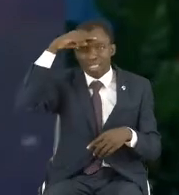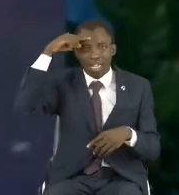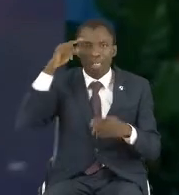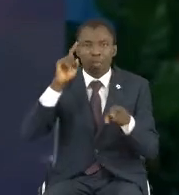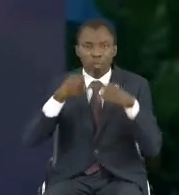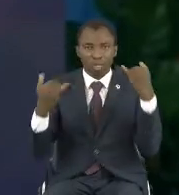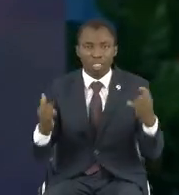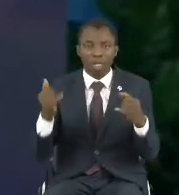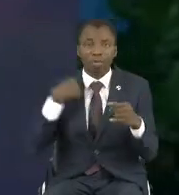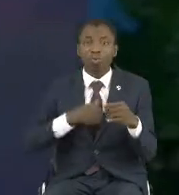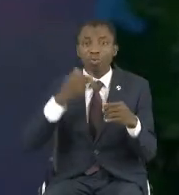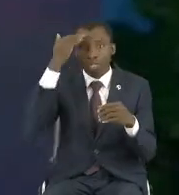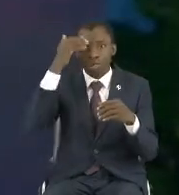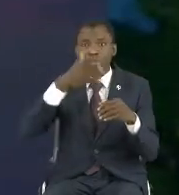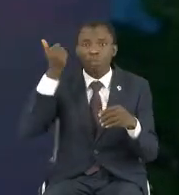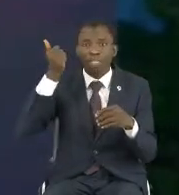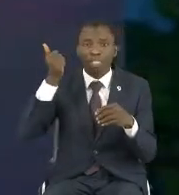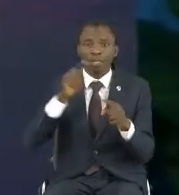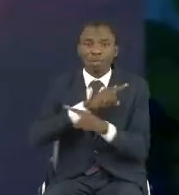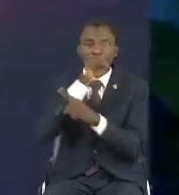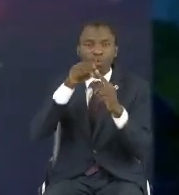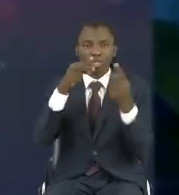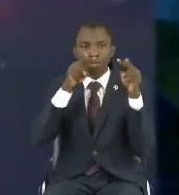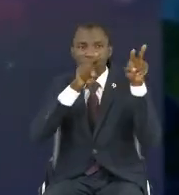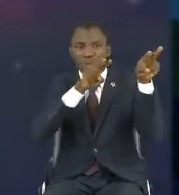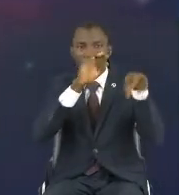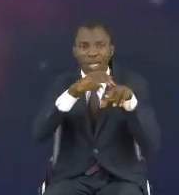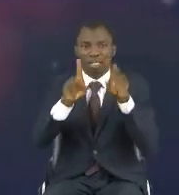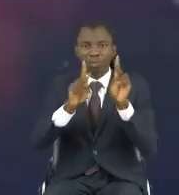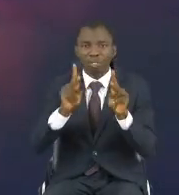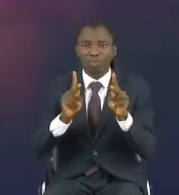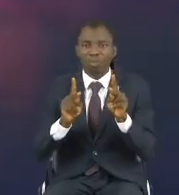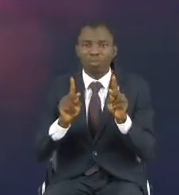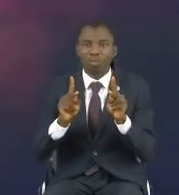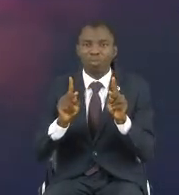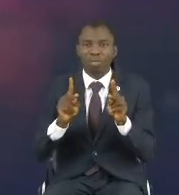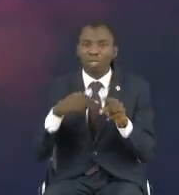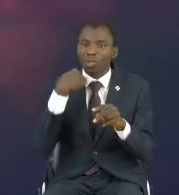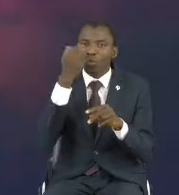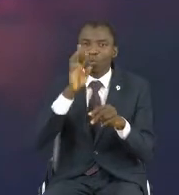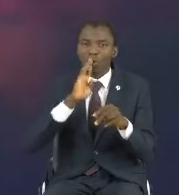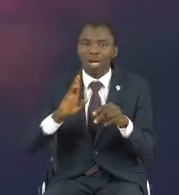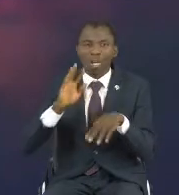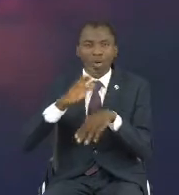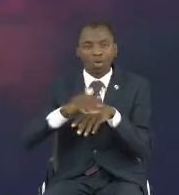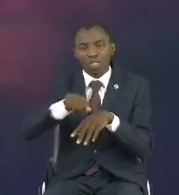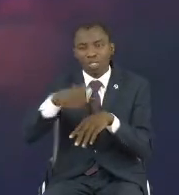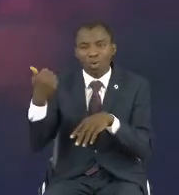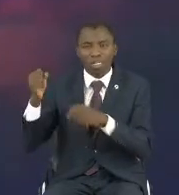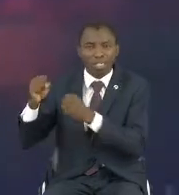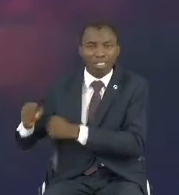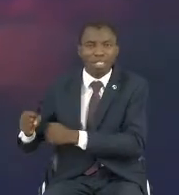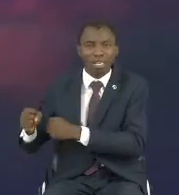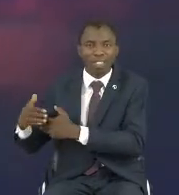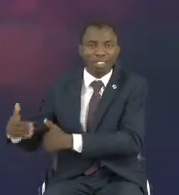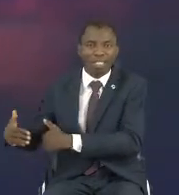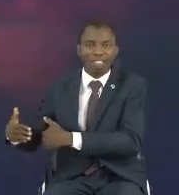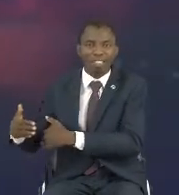better. When you look at the people who are on the other side,